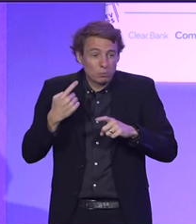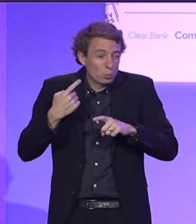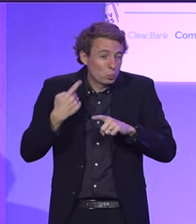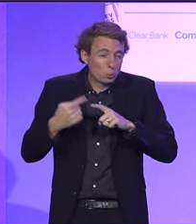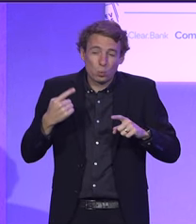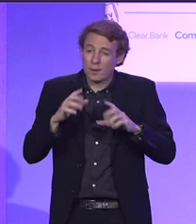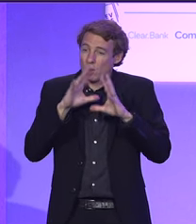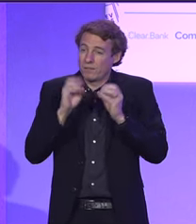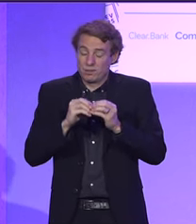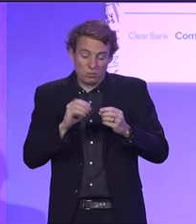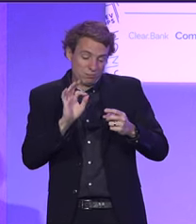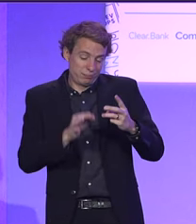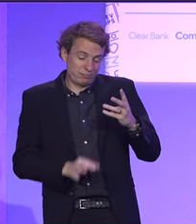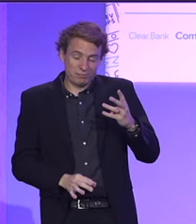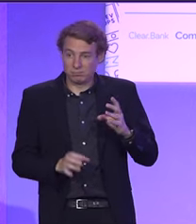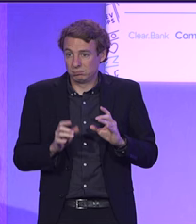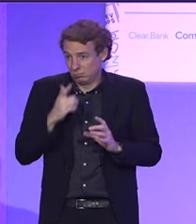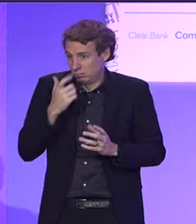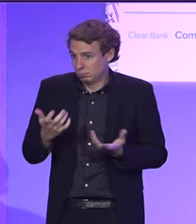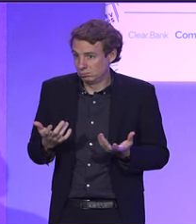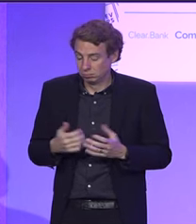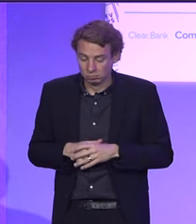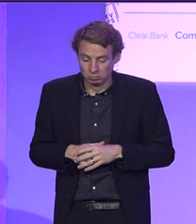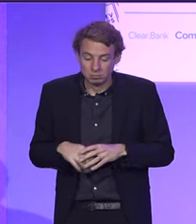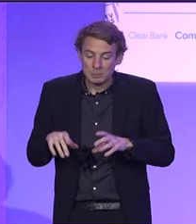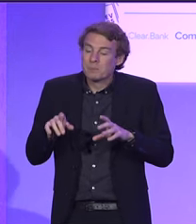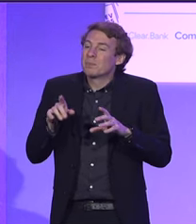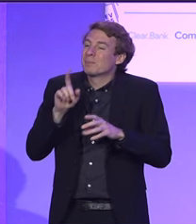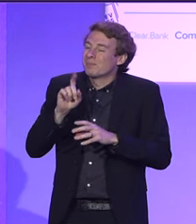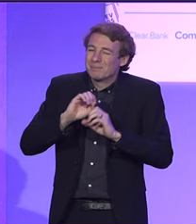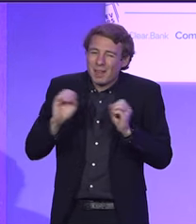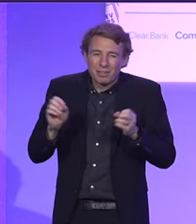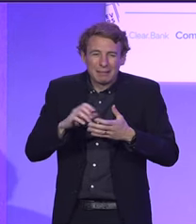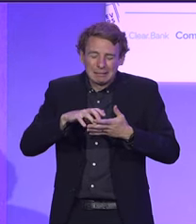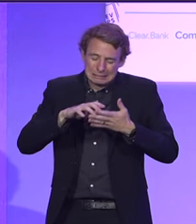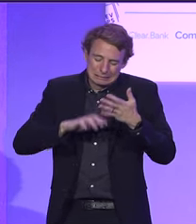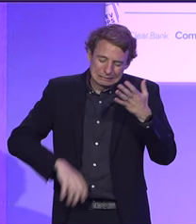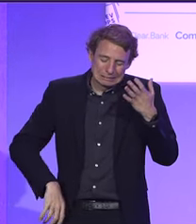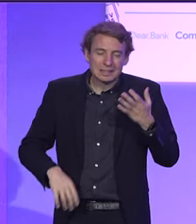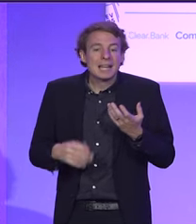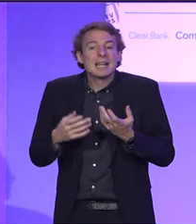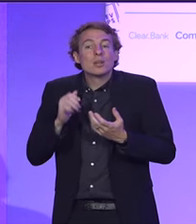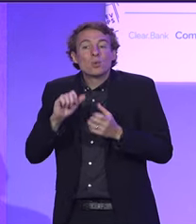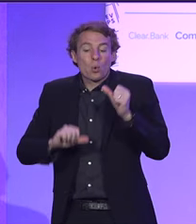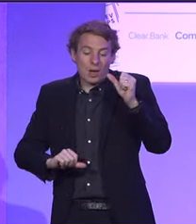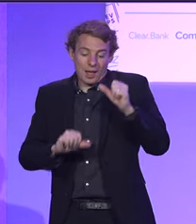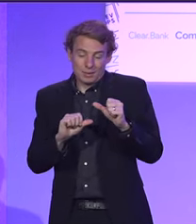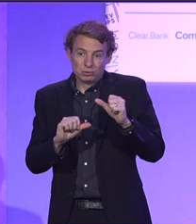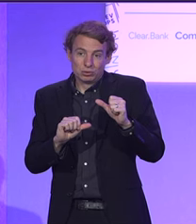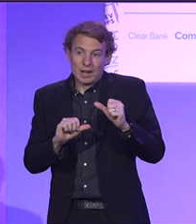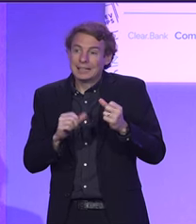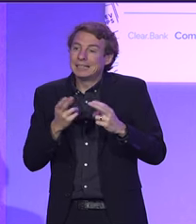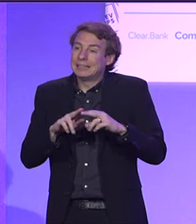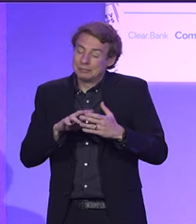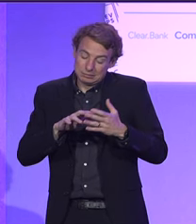going to get out of it. But please, no long messages. If I can read your abstract and I don't actually have to come to